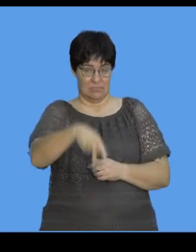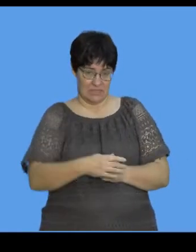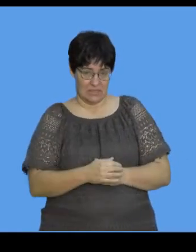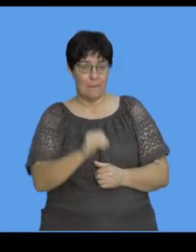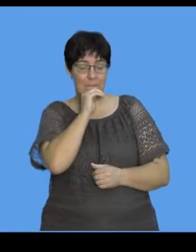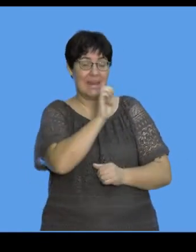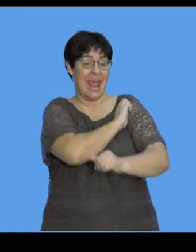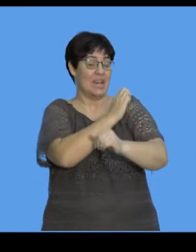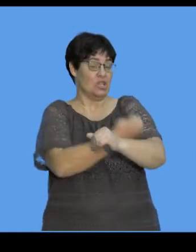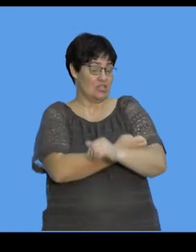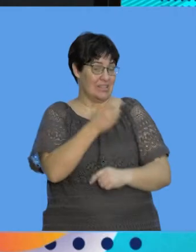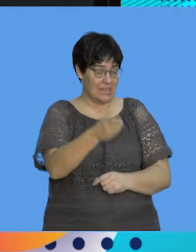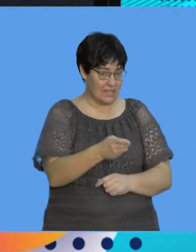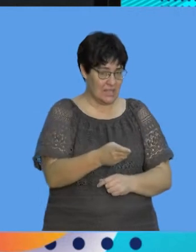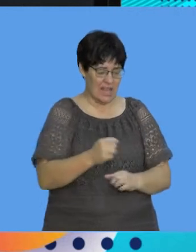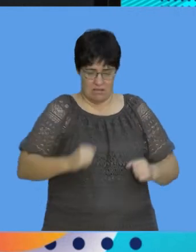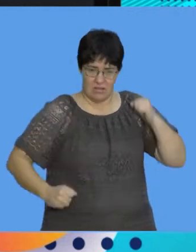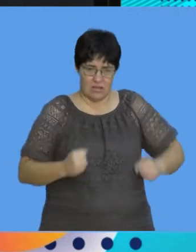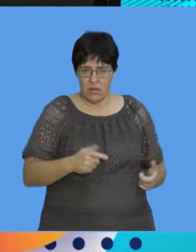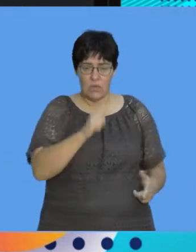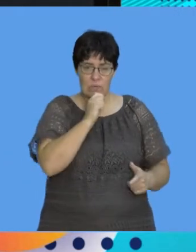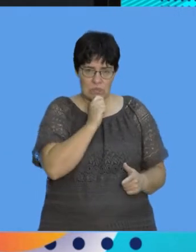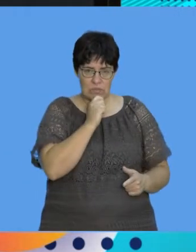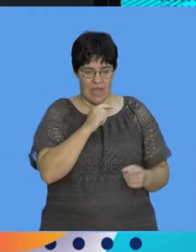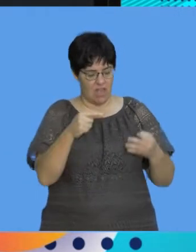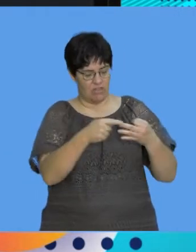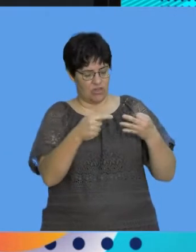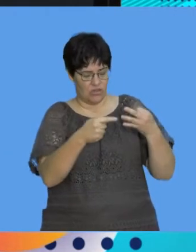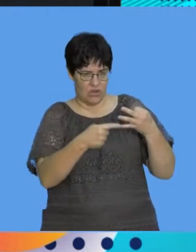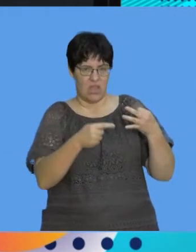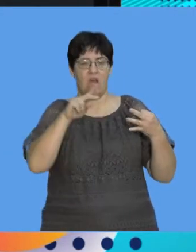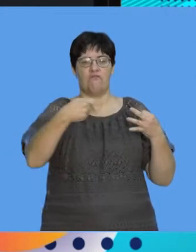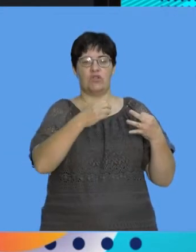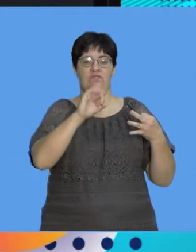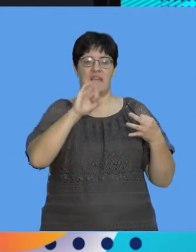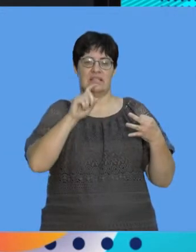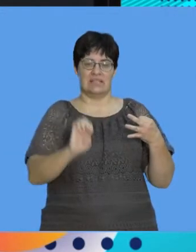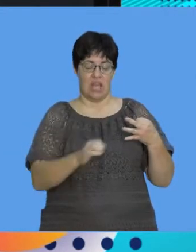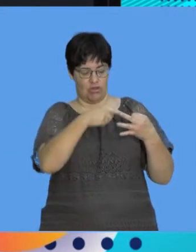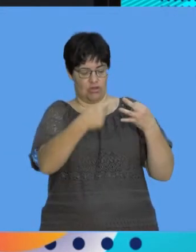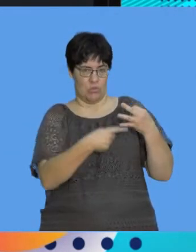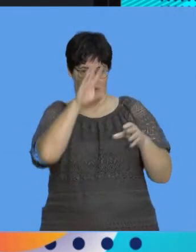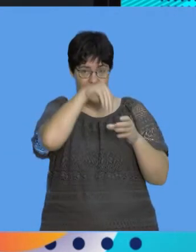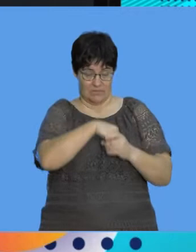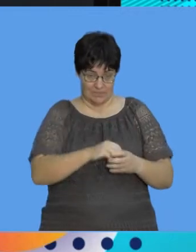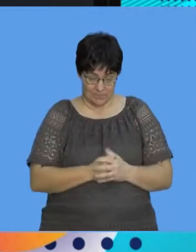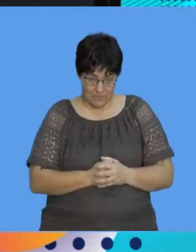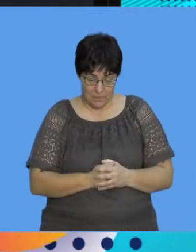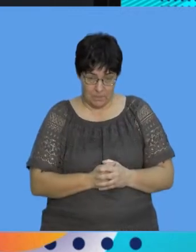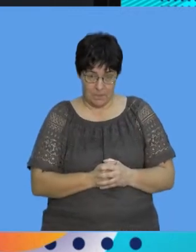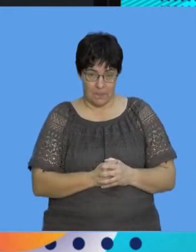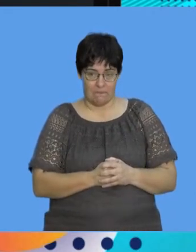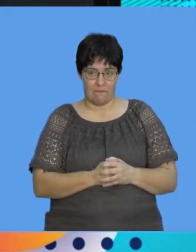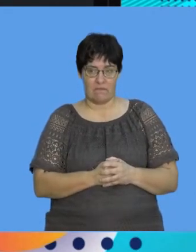just means that your energy that you use, all right, has got 3 phosphate molecules in it. That's what it means, all right? 3